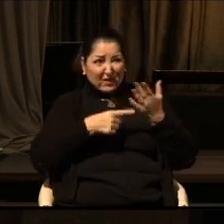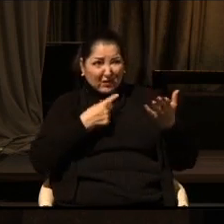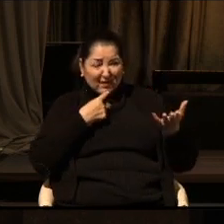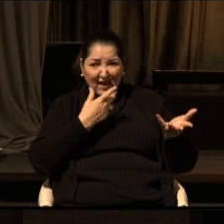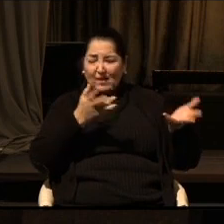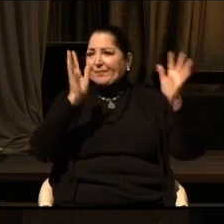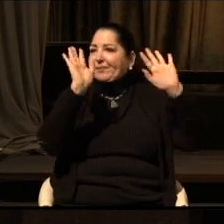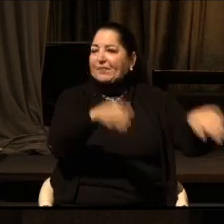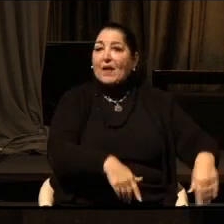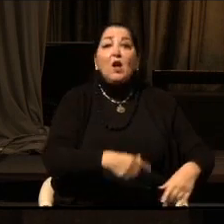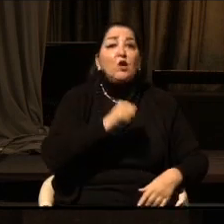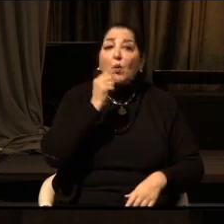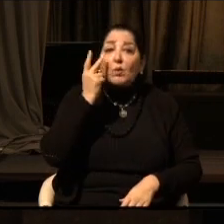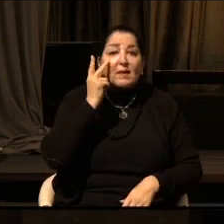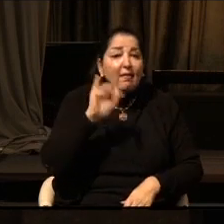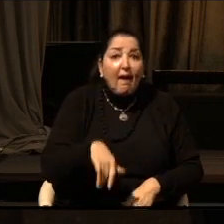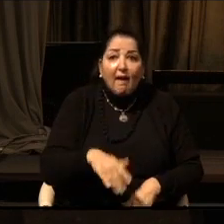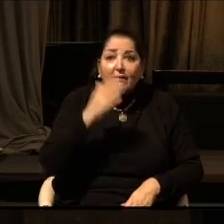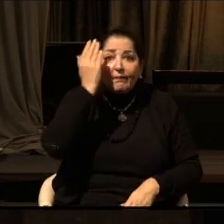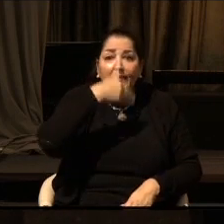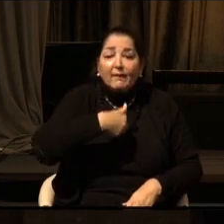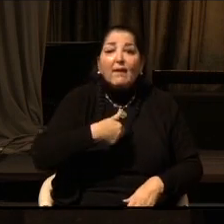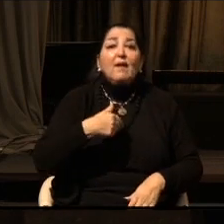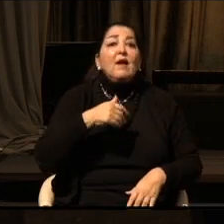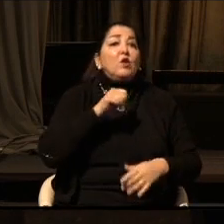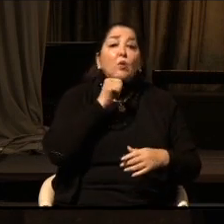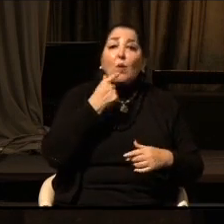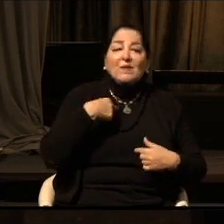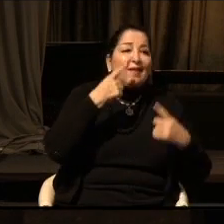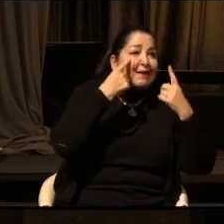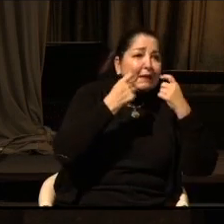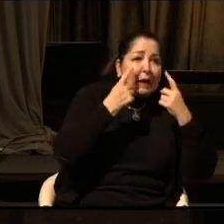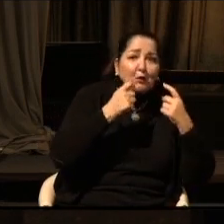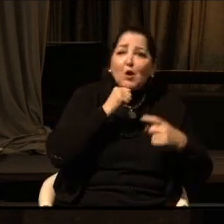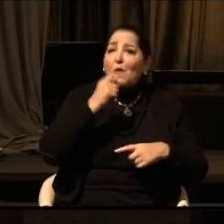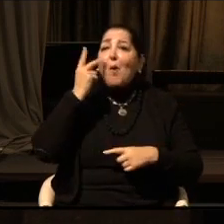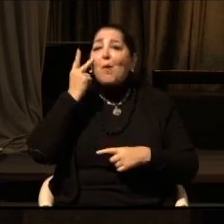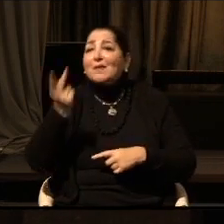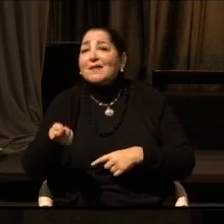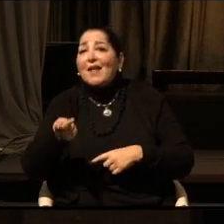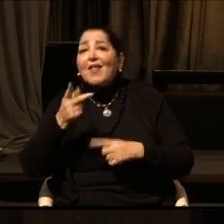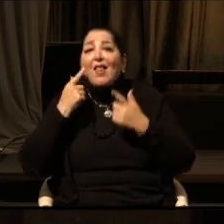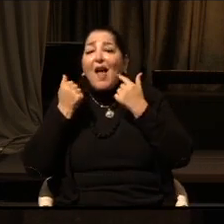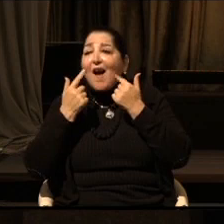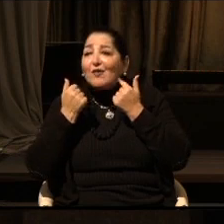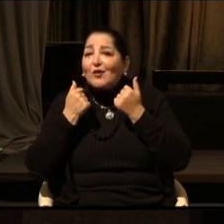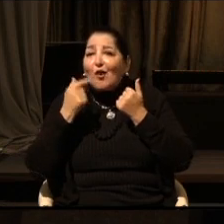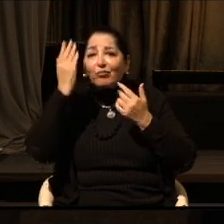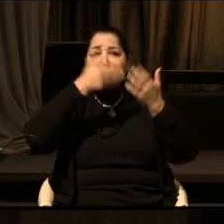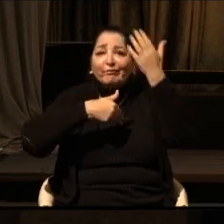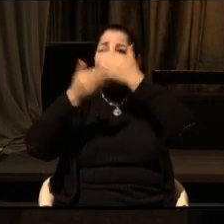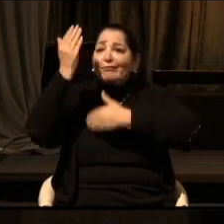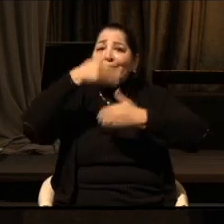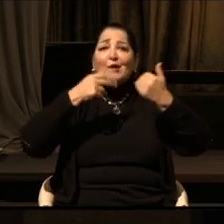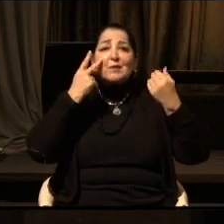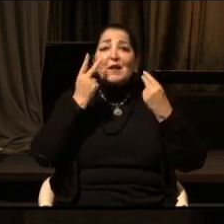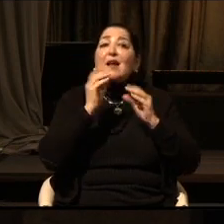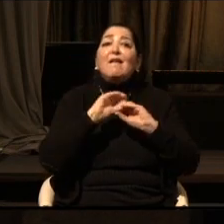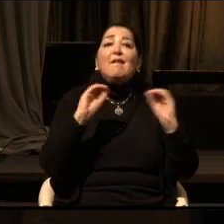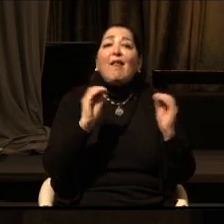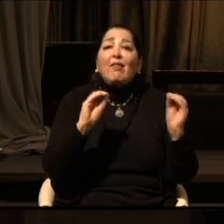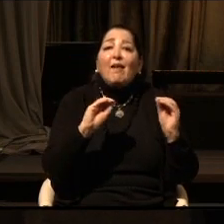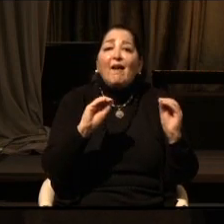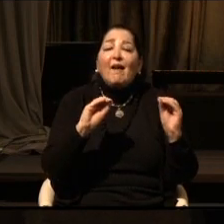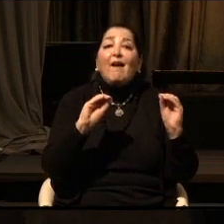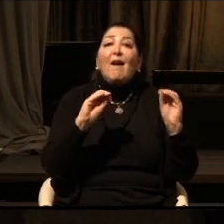The tears, nor the laughter. What I hope you will experience is a